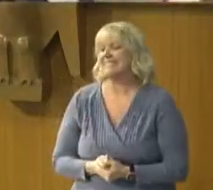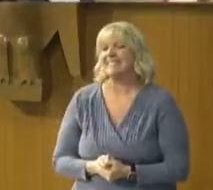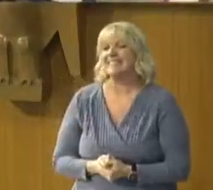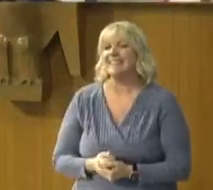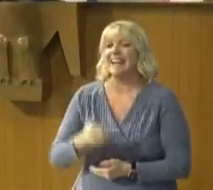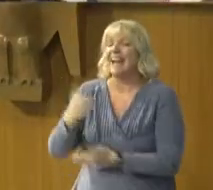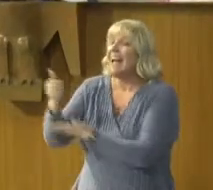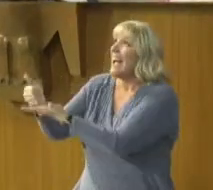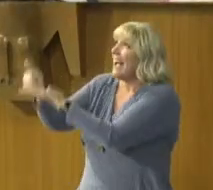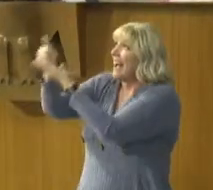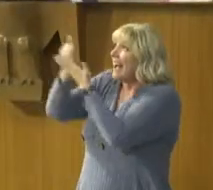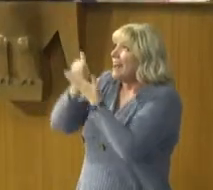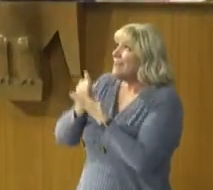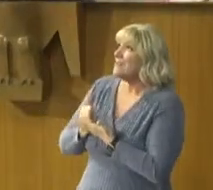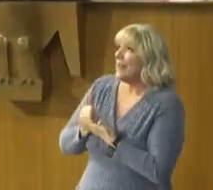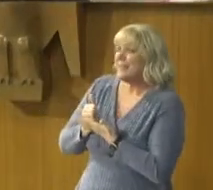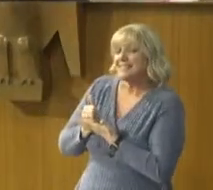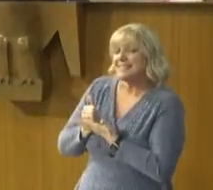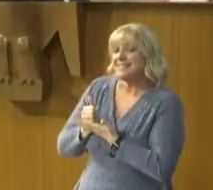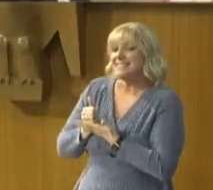and help us